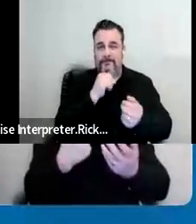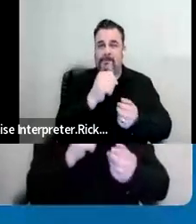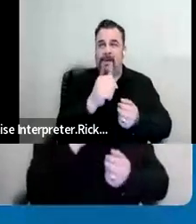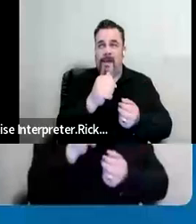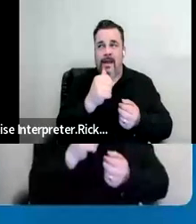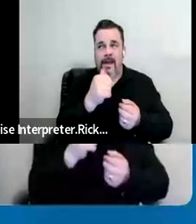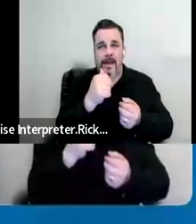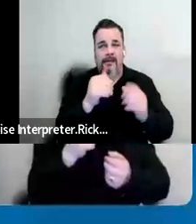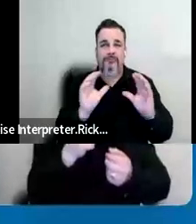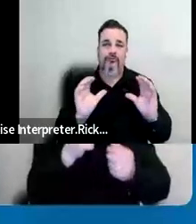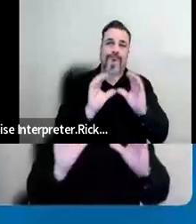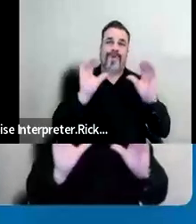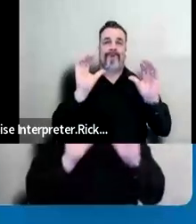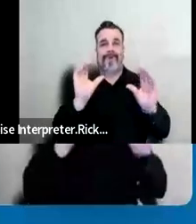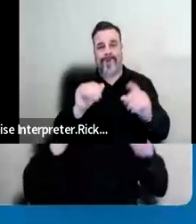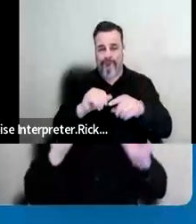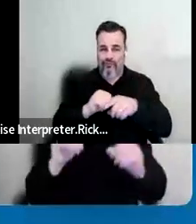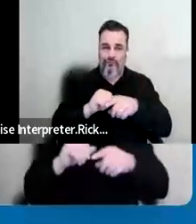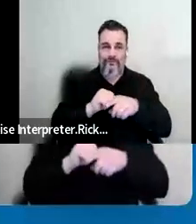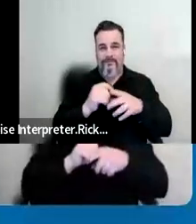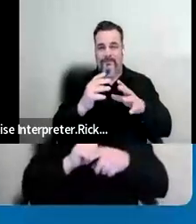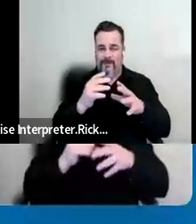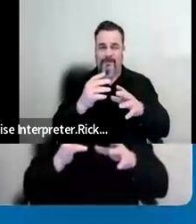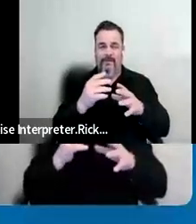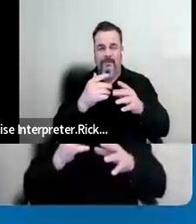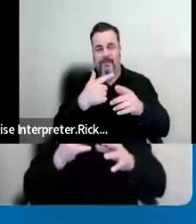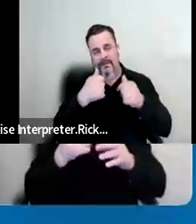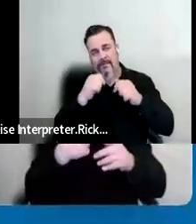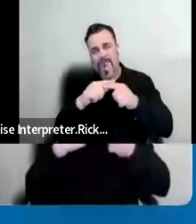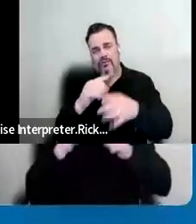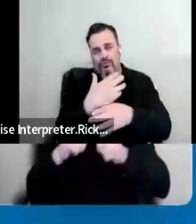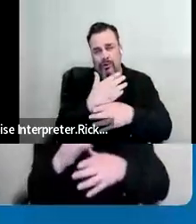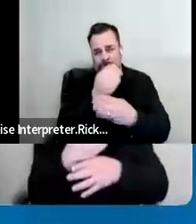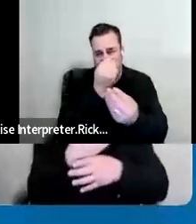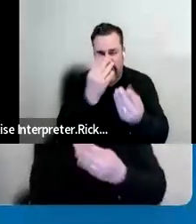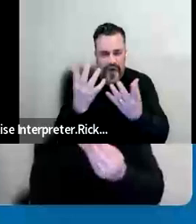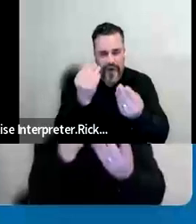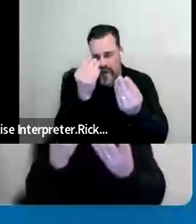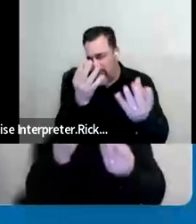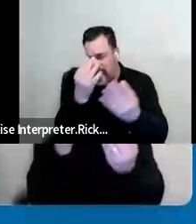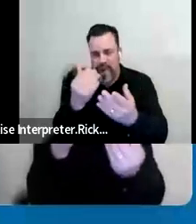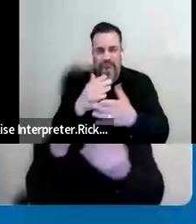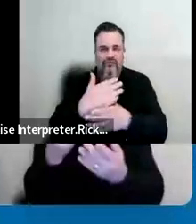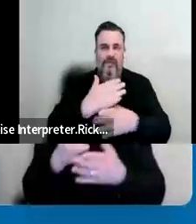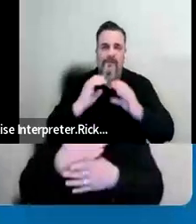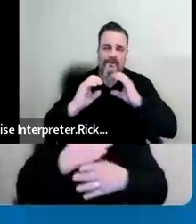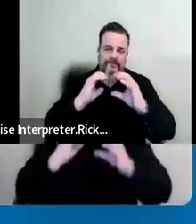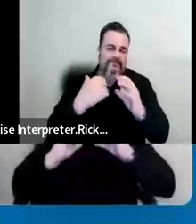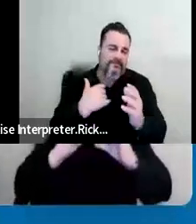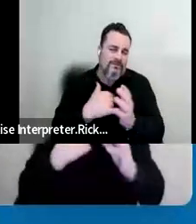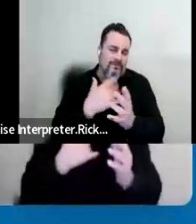a a certification or a training by any means. It's an attempt to share resources and share conversation. So I just wanted